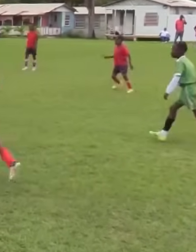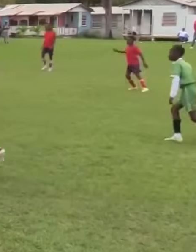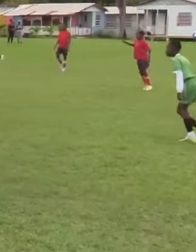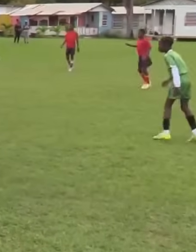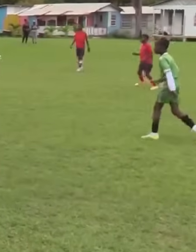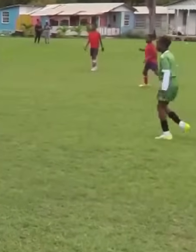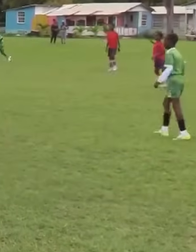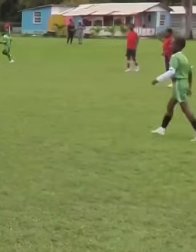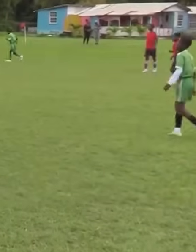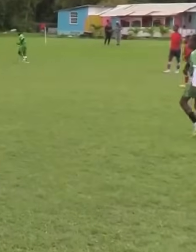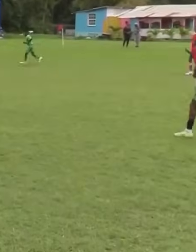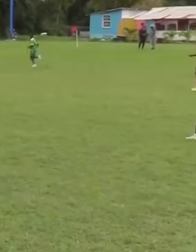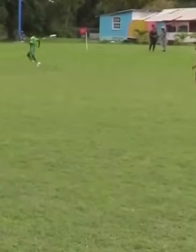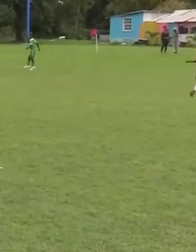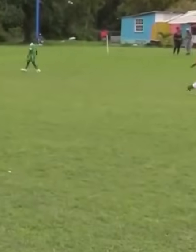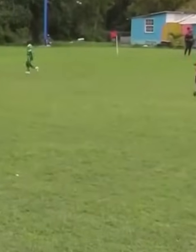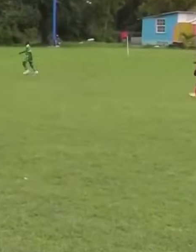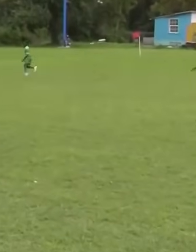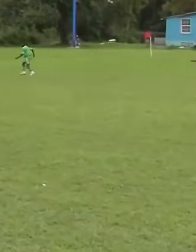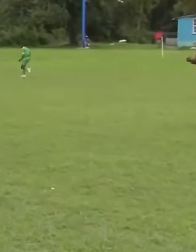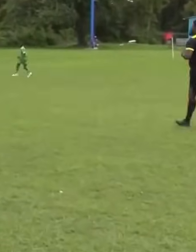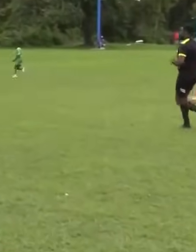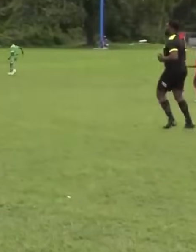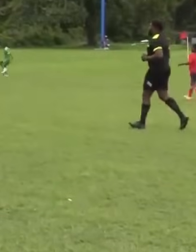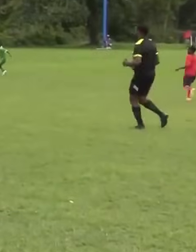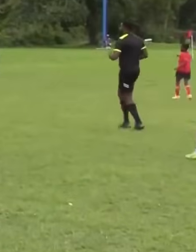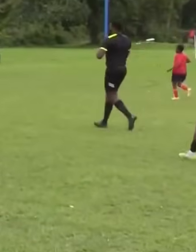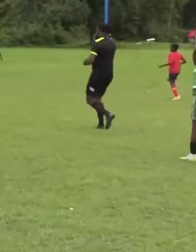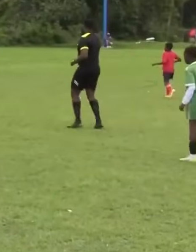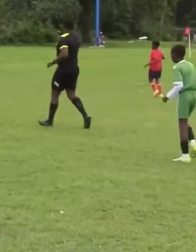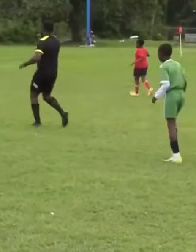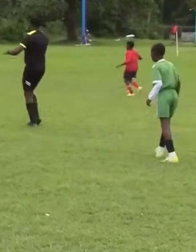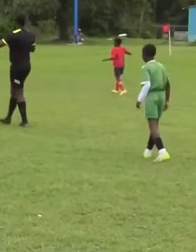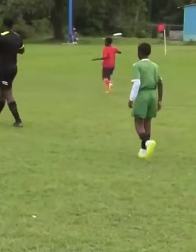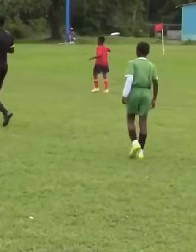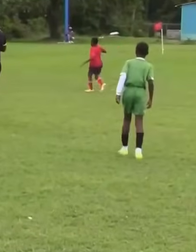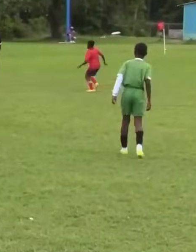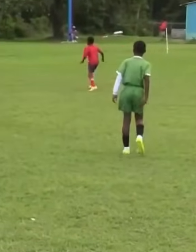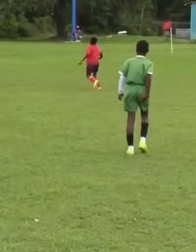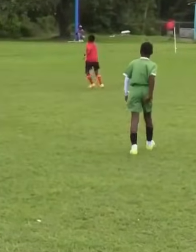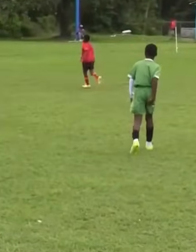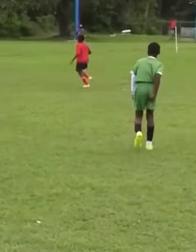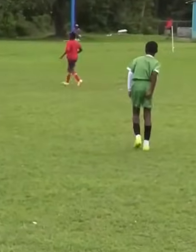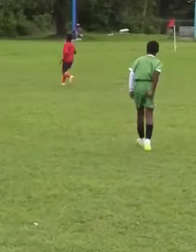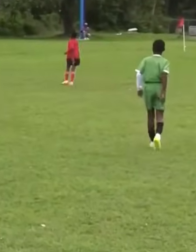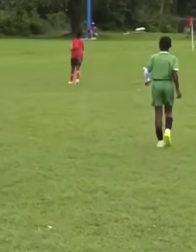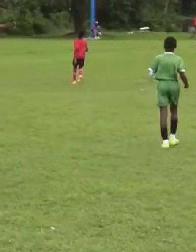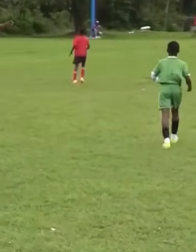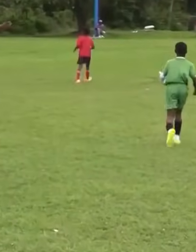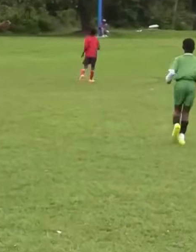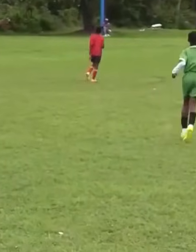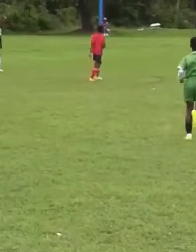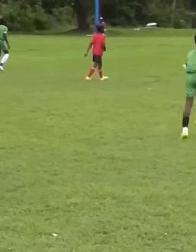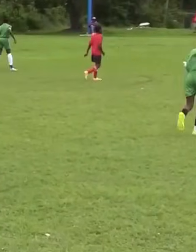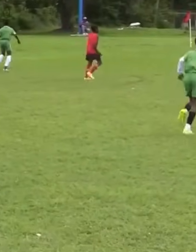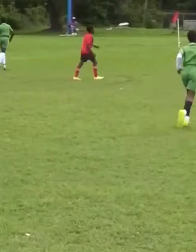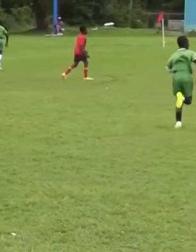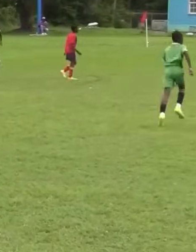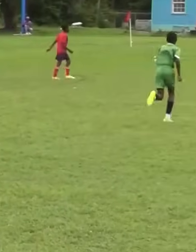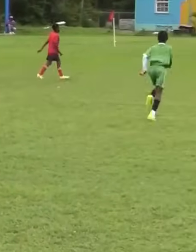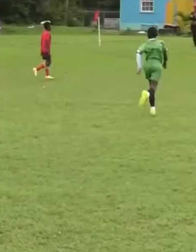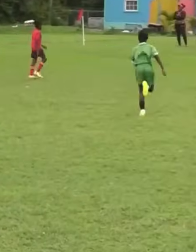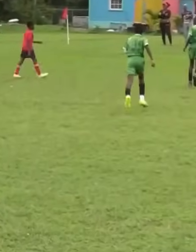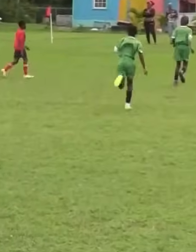again. Great skill down the wing, and the cross is met by Tashin Welch. A very good finish, 2-1 the